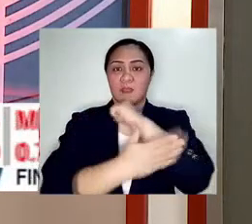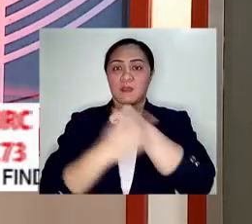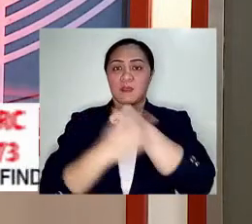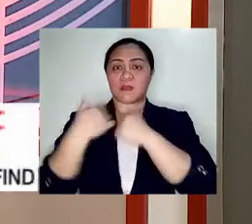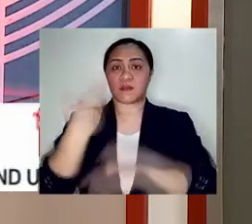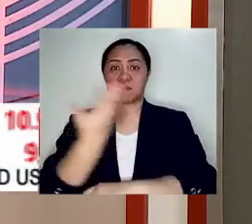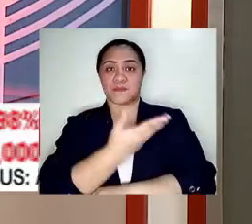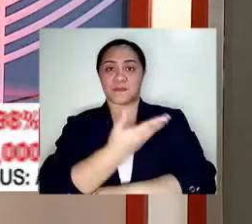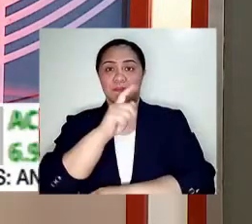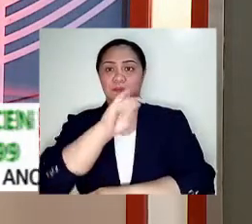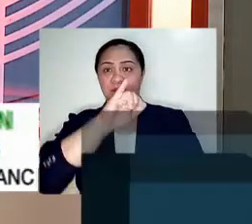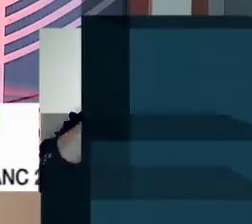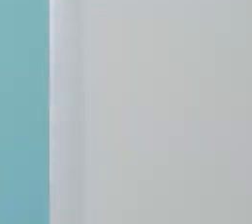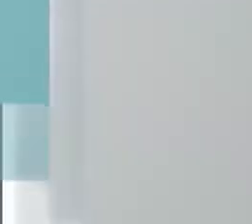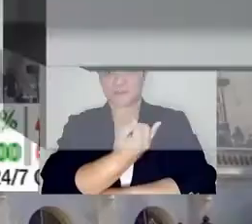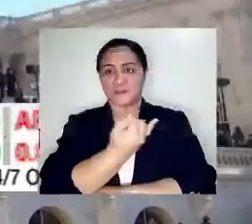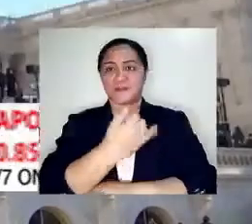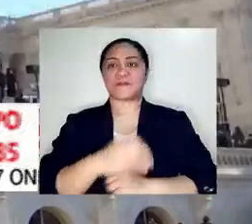full story.